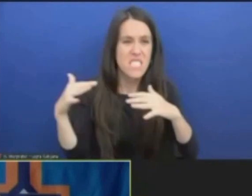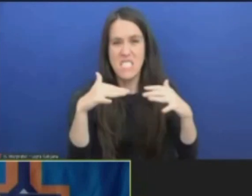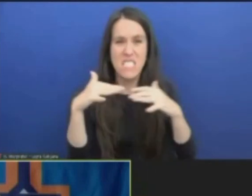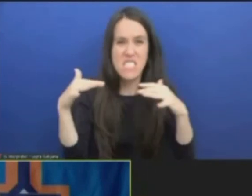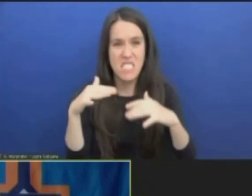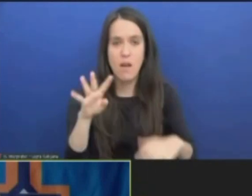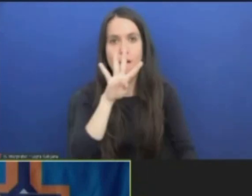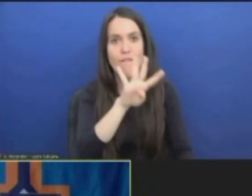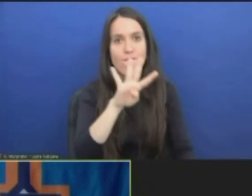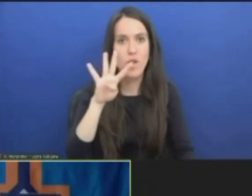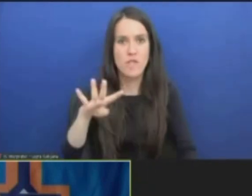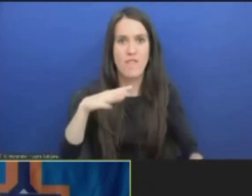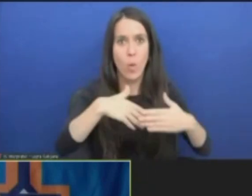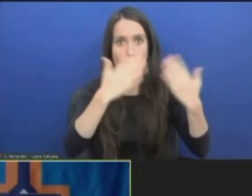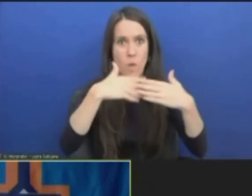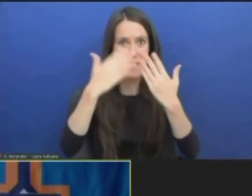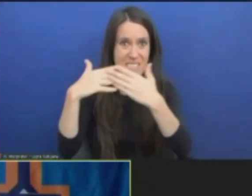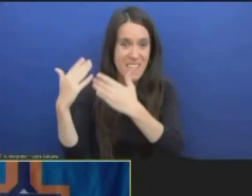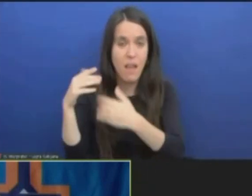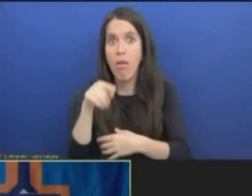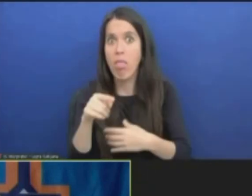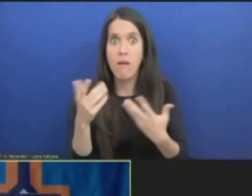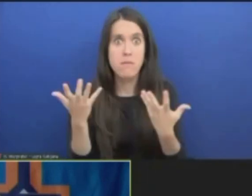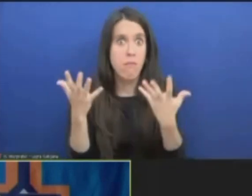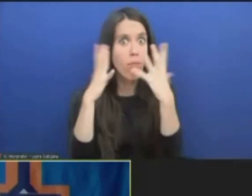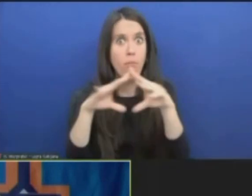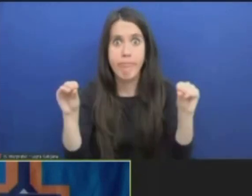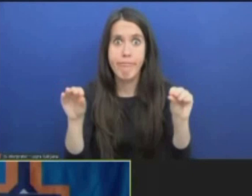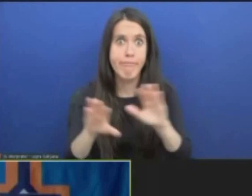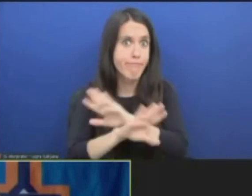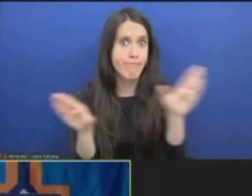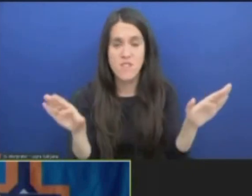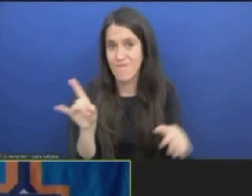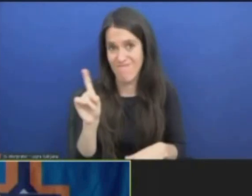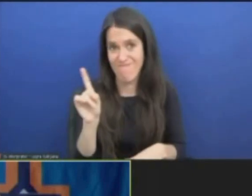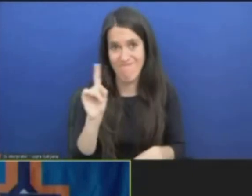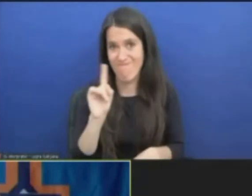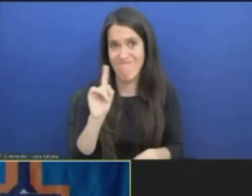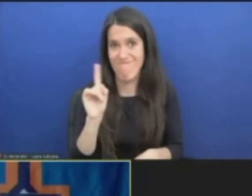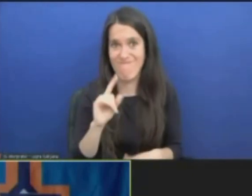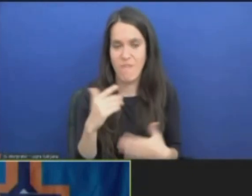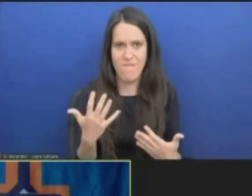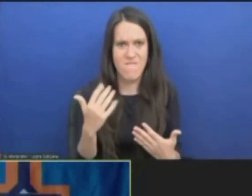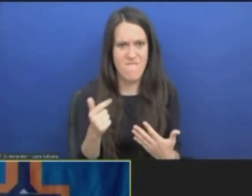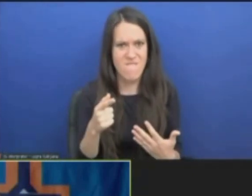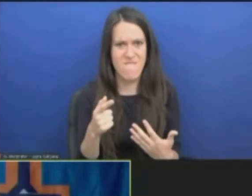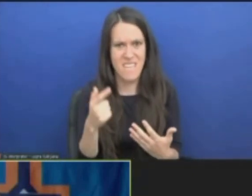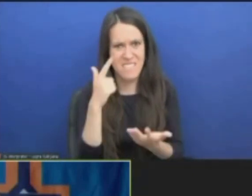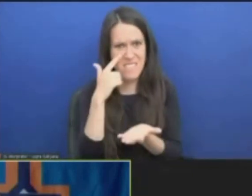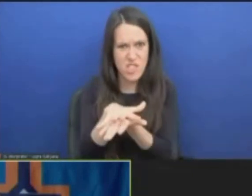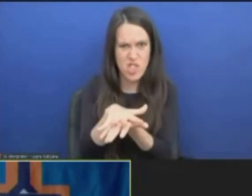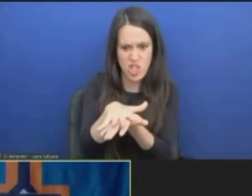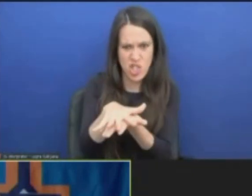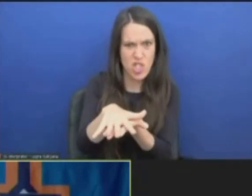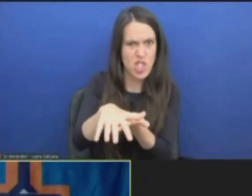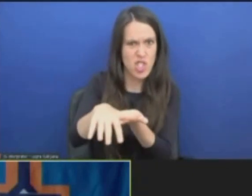not ended yet, as the different genocidal programs which are targeting the indigenous